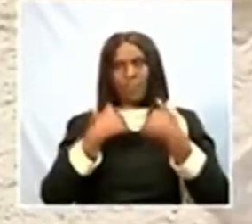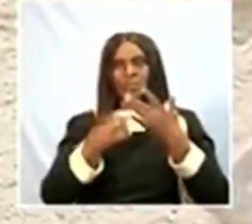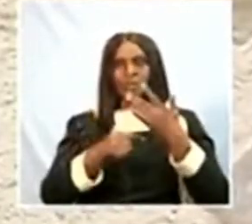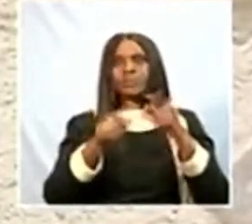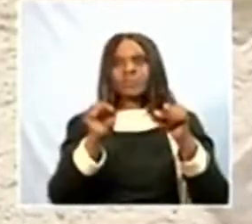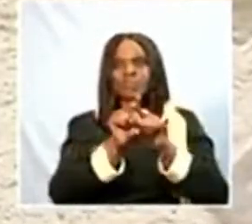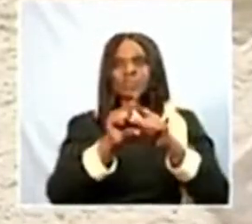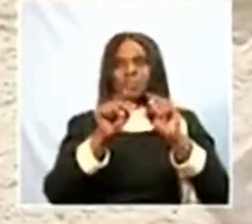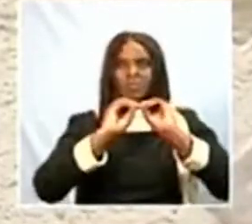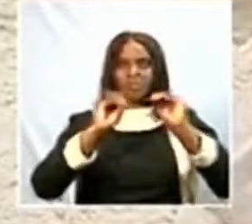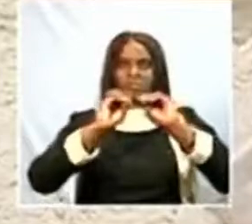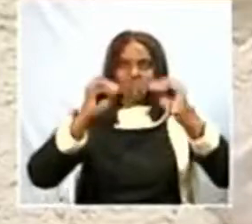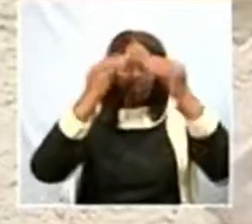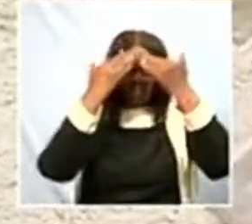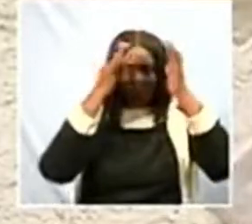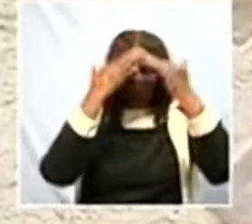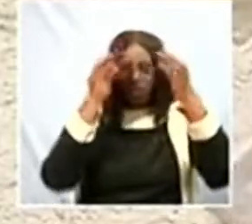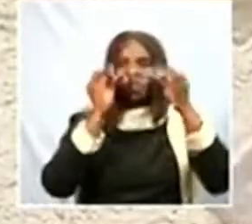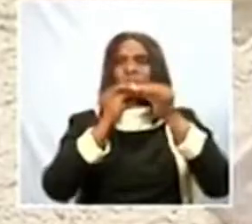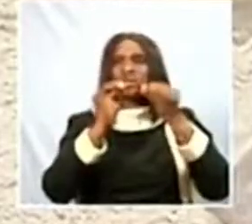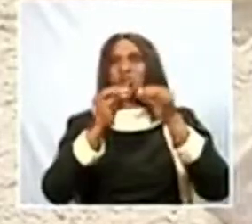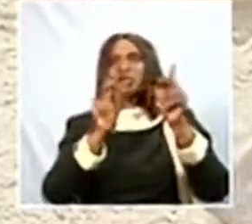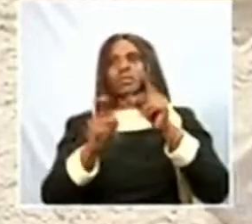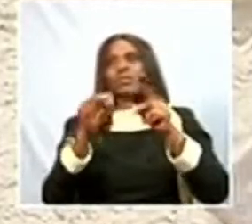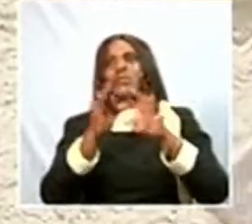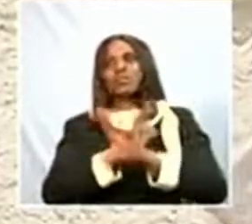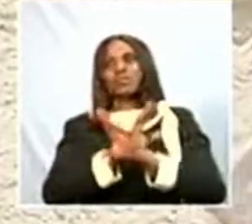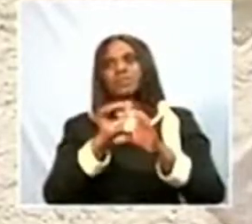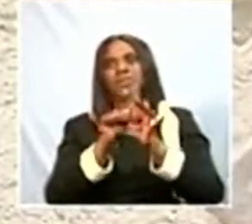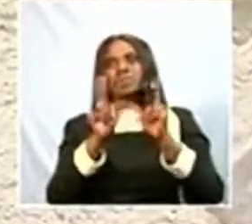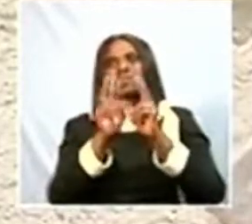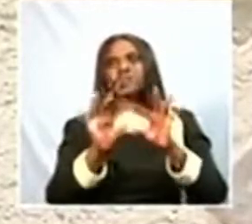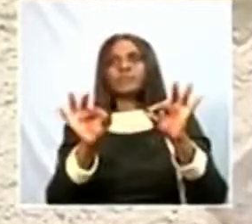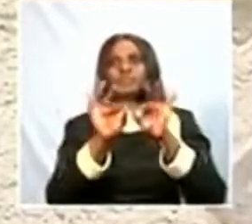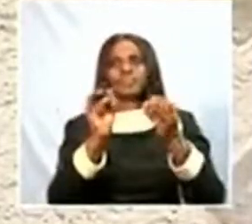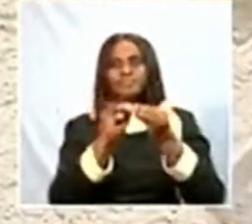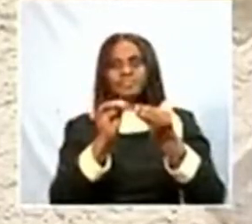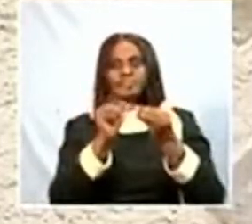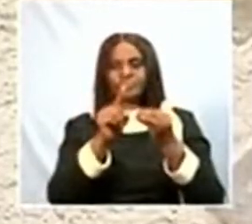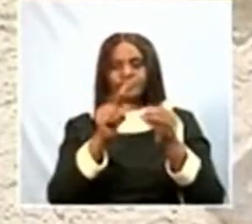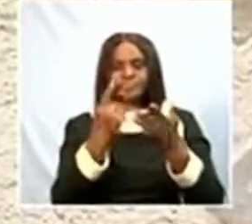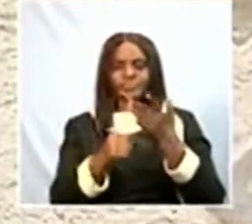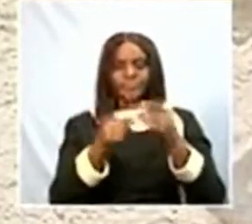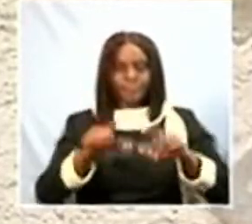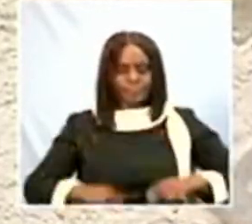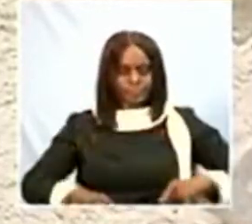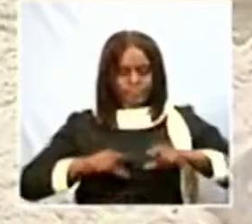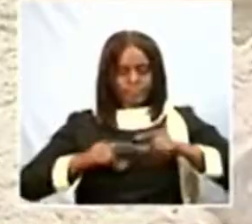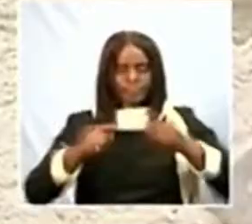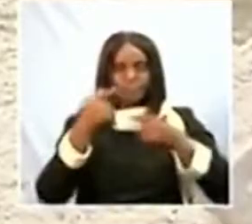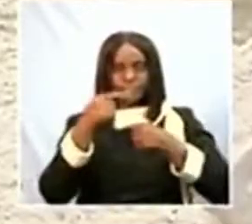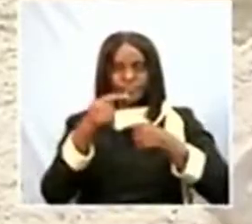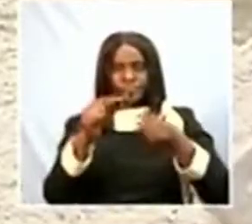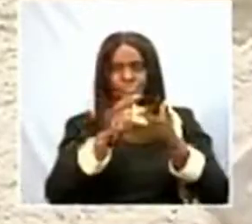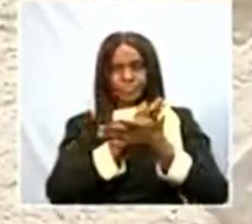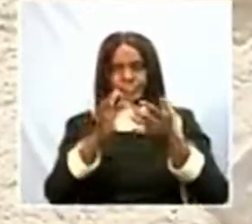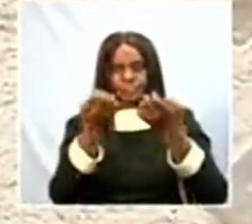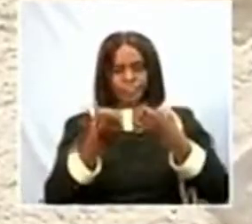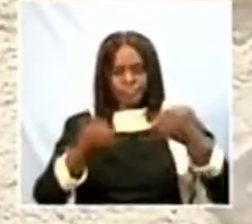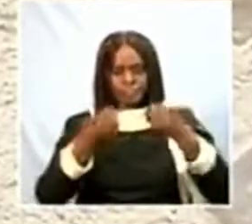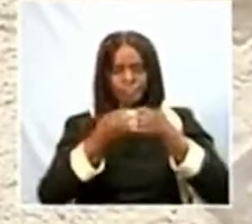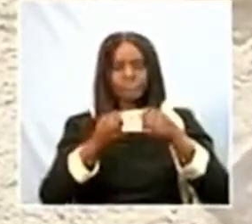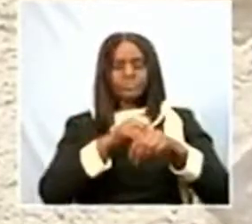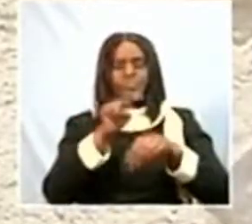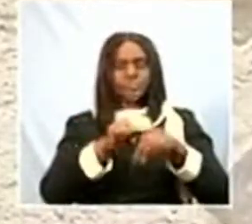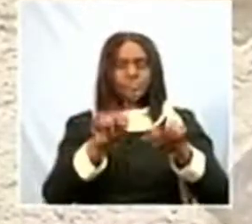in the sensitization of the citizens of Zambia on the importance of living in a clean, green, and healthy nation as a measure